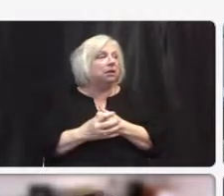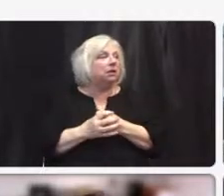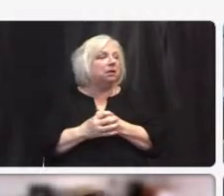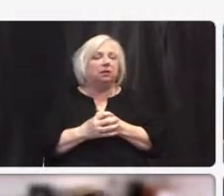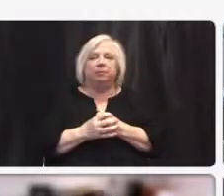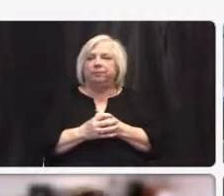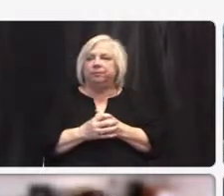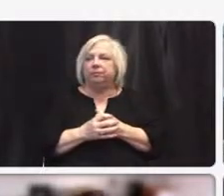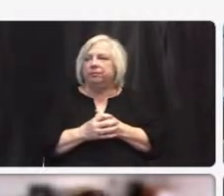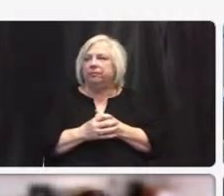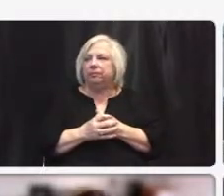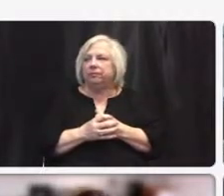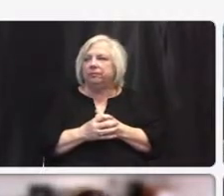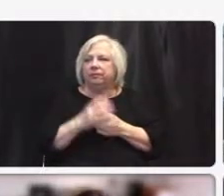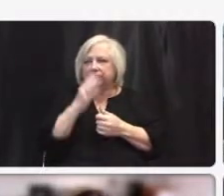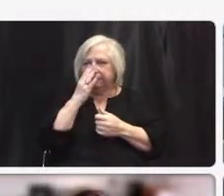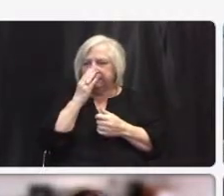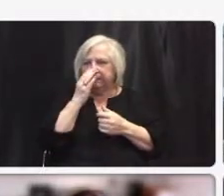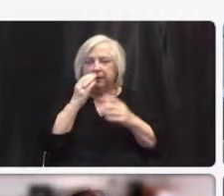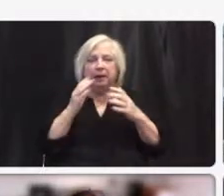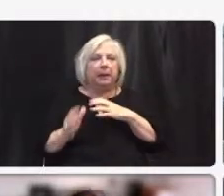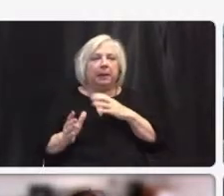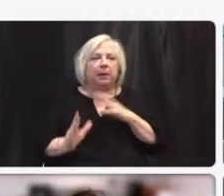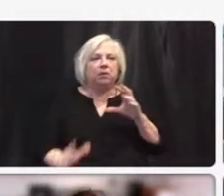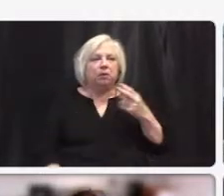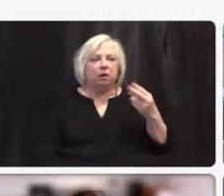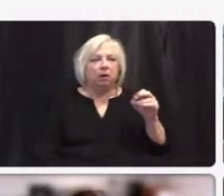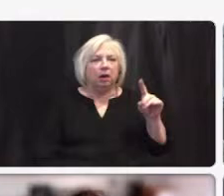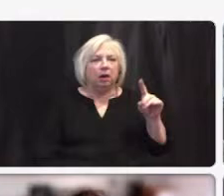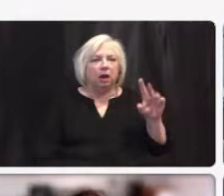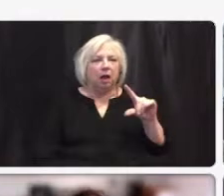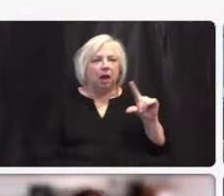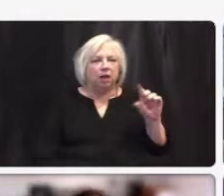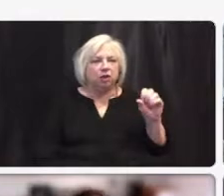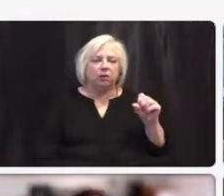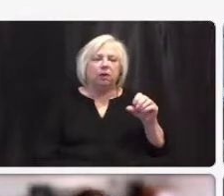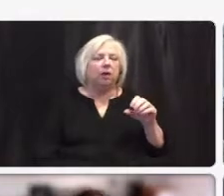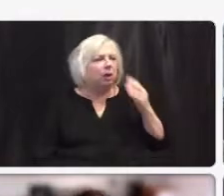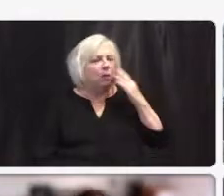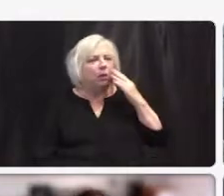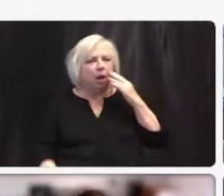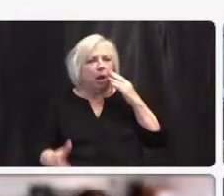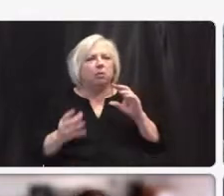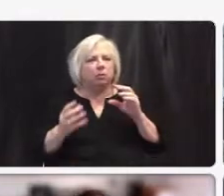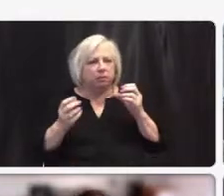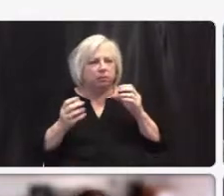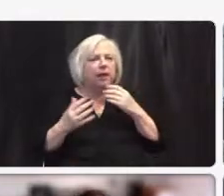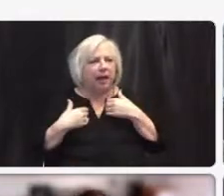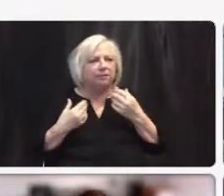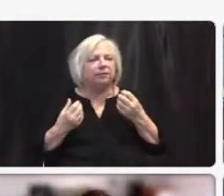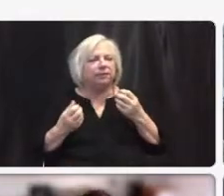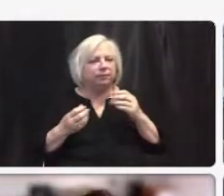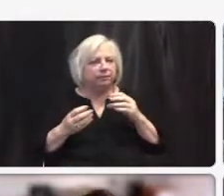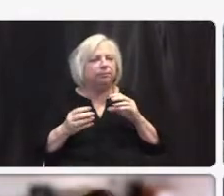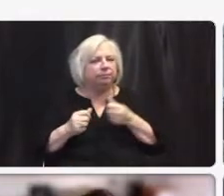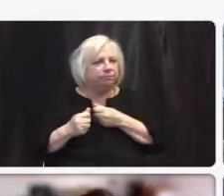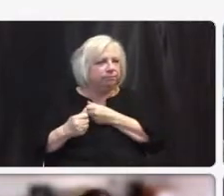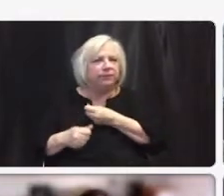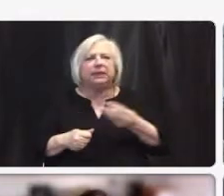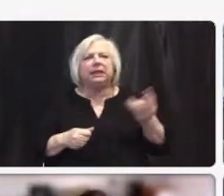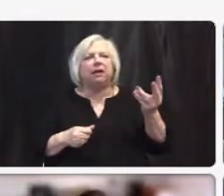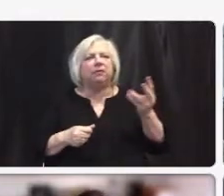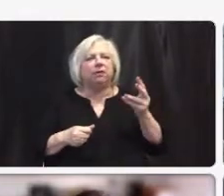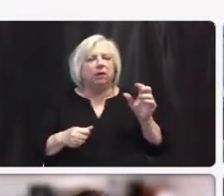Thank you, Commissioner. Go ahead, Commissioner Hodges. We know there were a number of Airbnbs operating prior to in